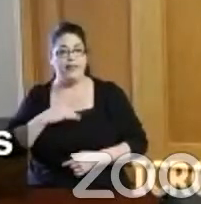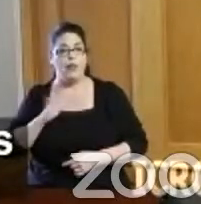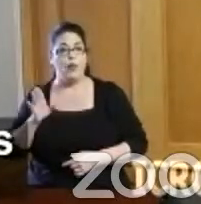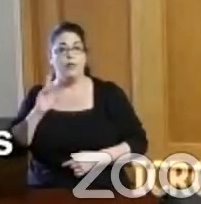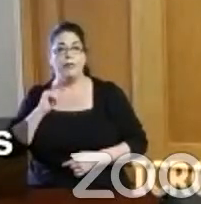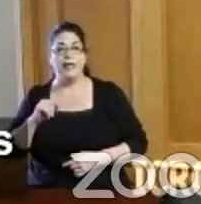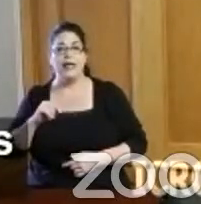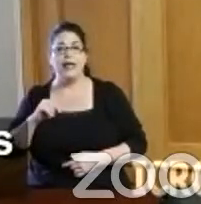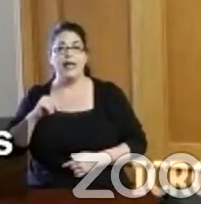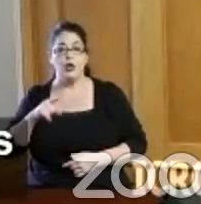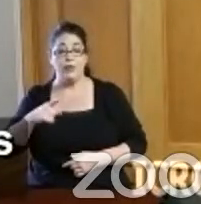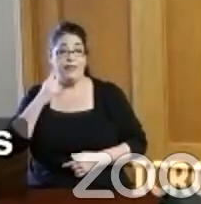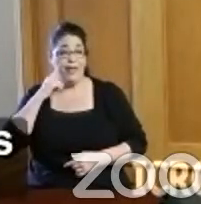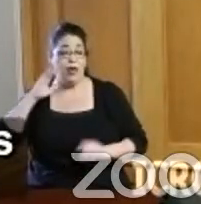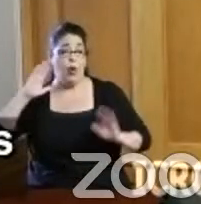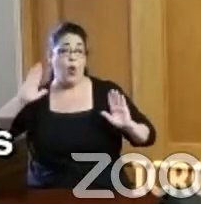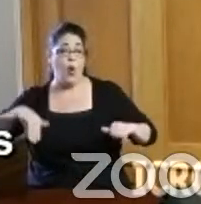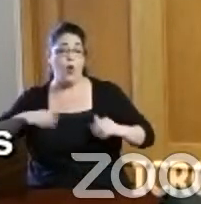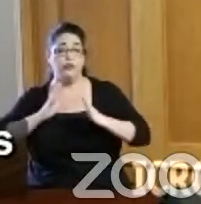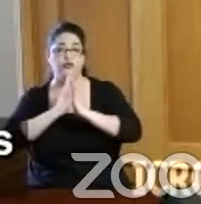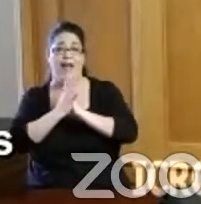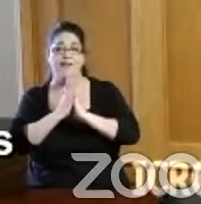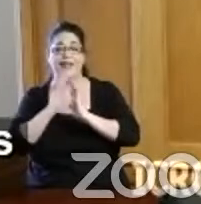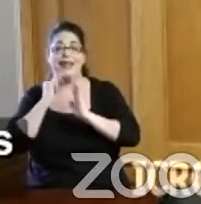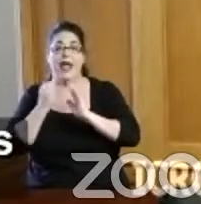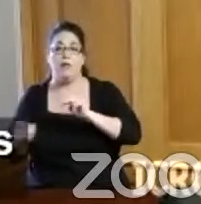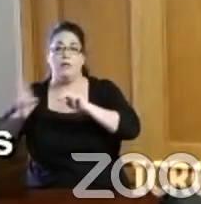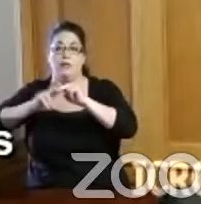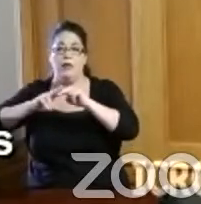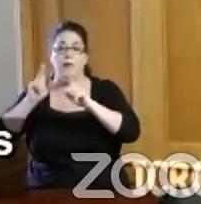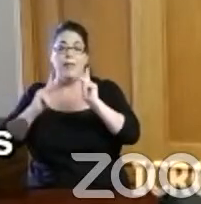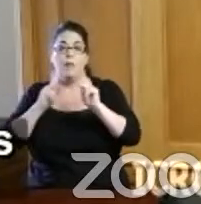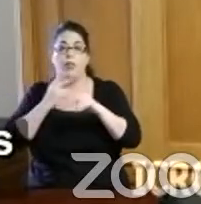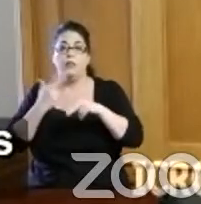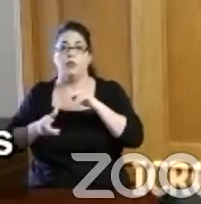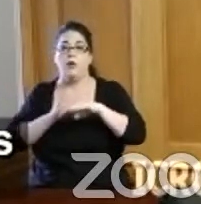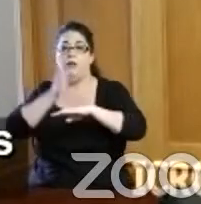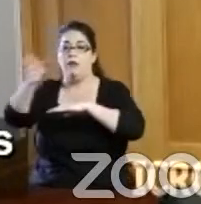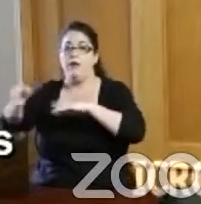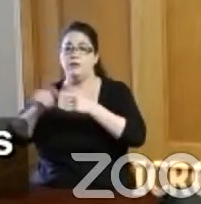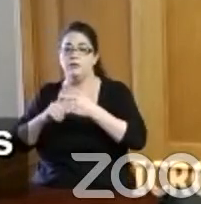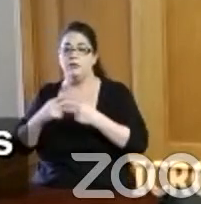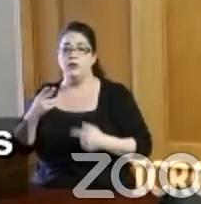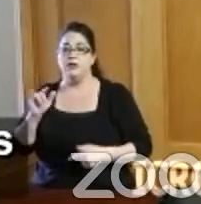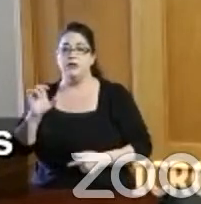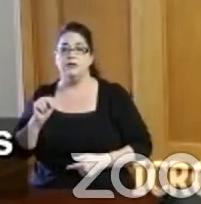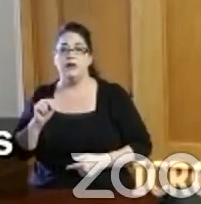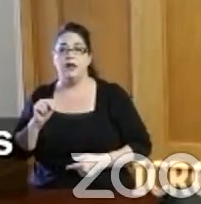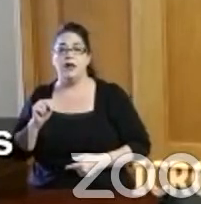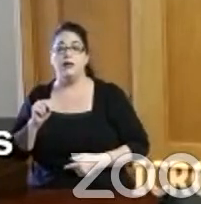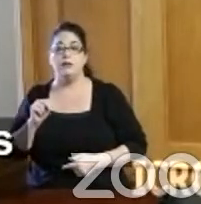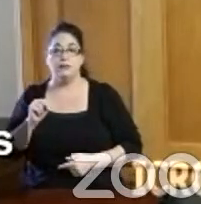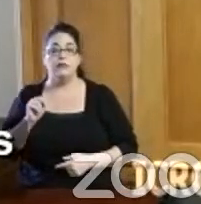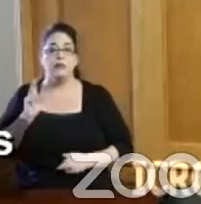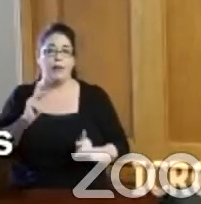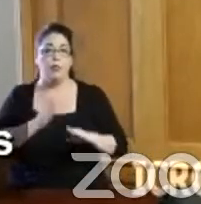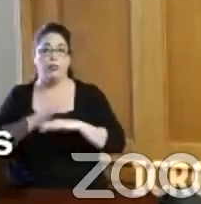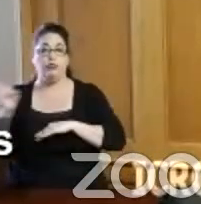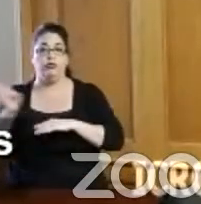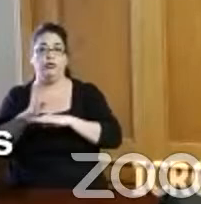underestimating the traffic that's gonna happen here because there are gonna be people that are gonna take a shortcut over to Hutchinson via this method since it's a public